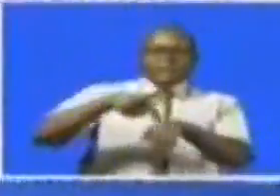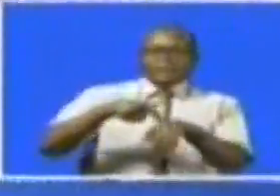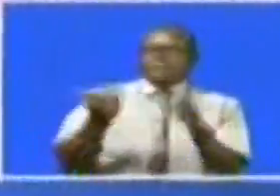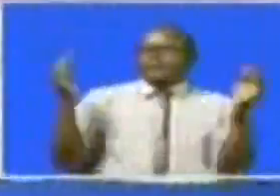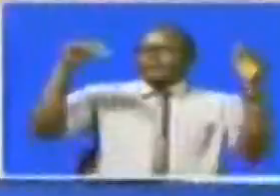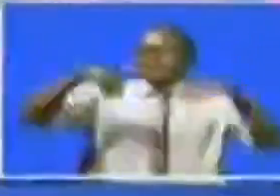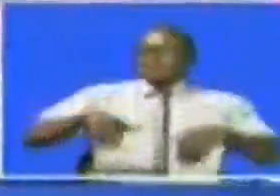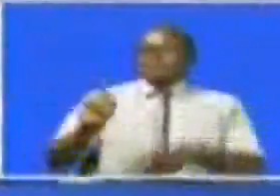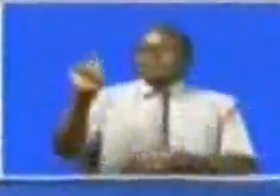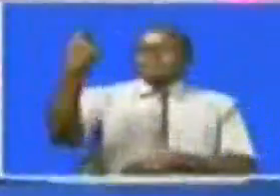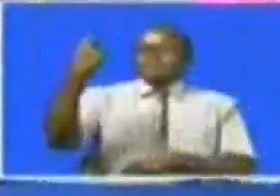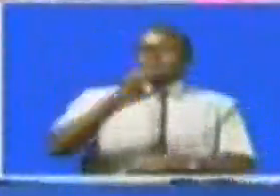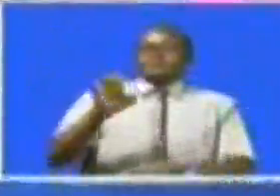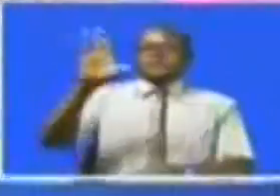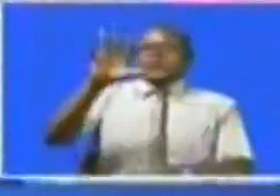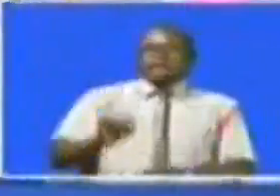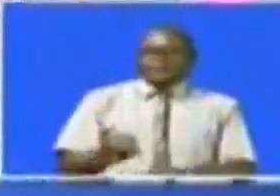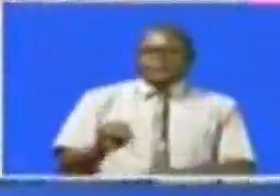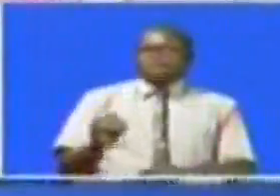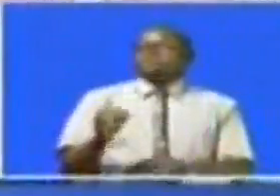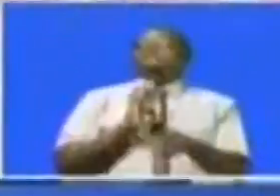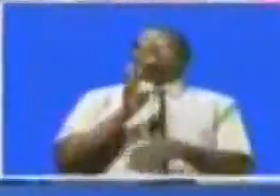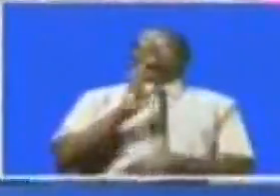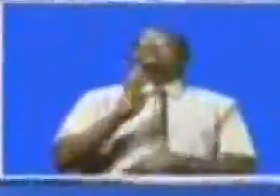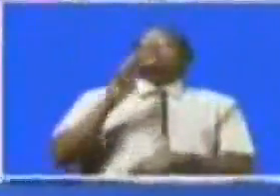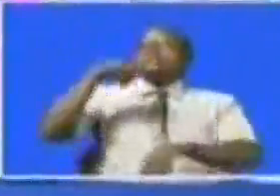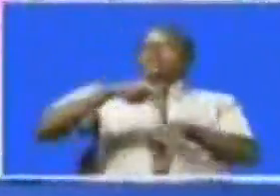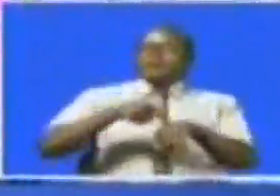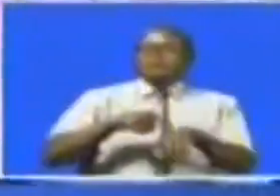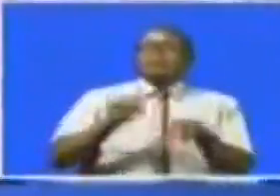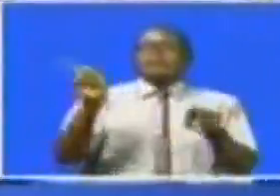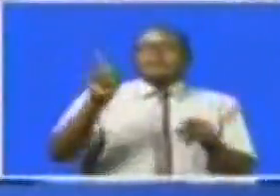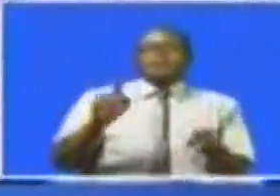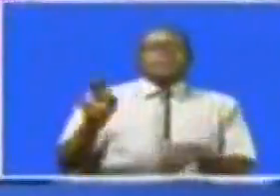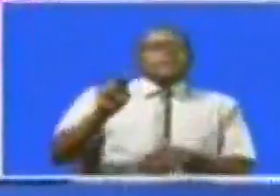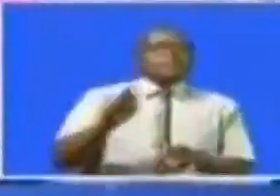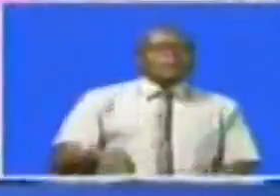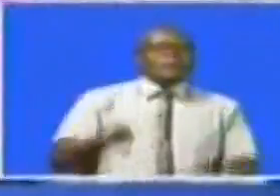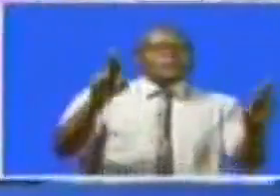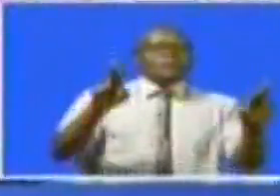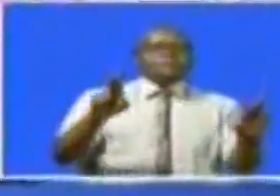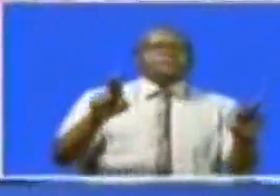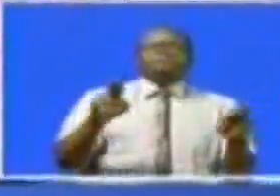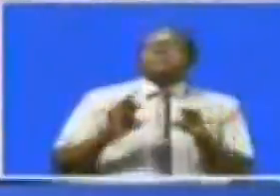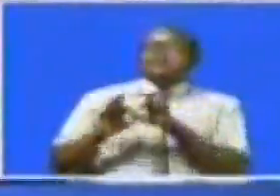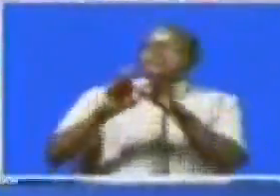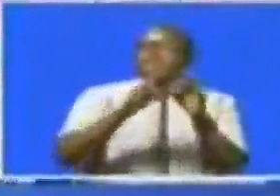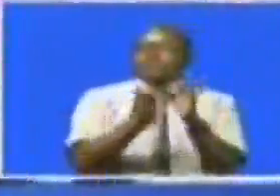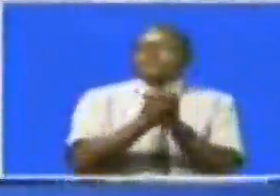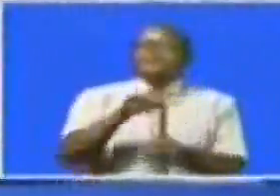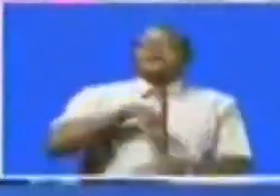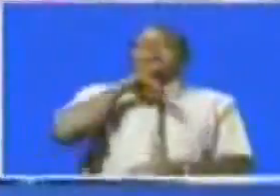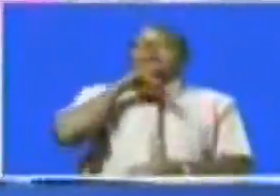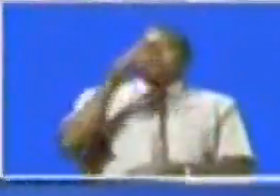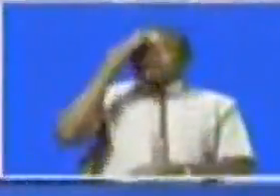State Summit meeting. Addressing crowds of several stopovers along the Nairobi-Namanga road, the president said he forged unity with former Prime